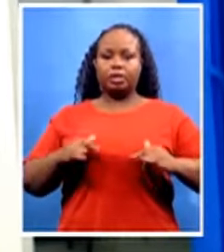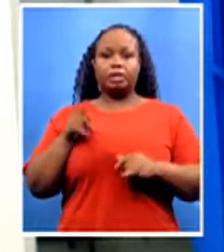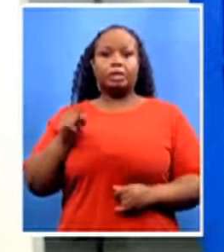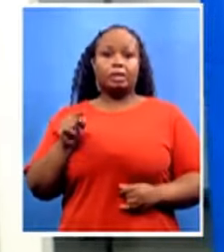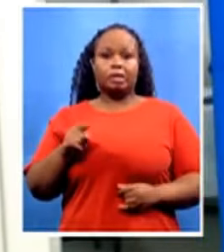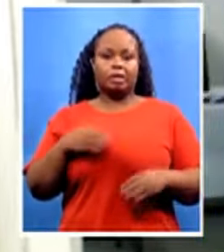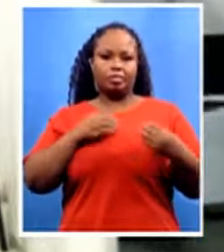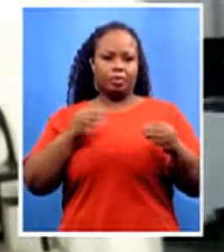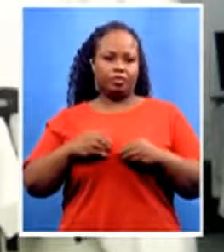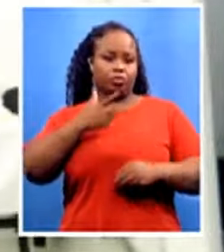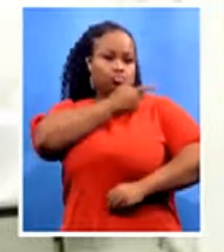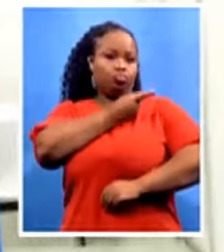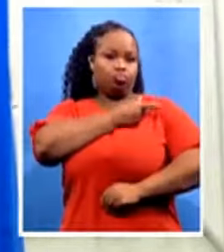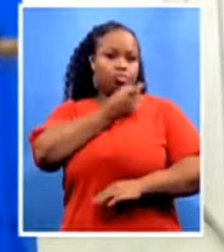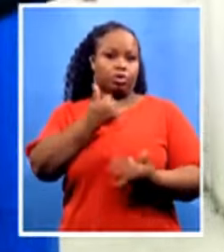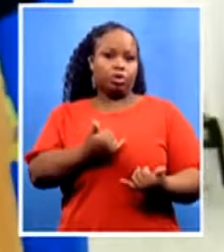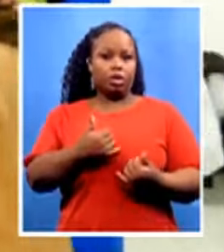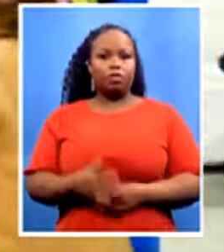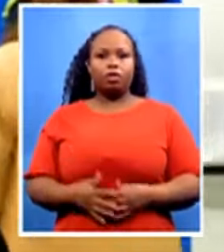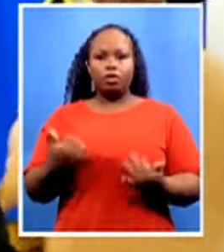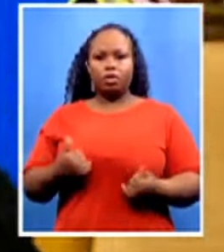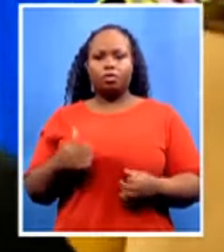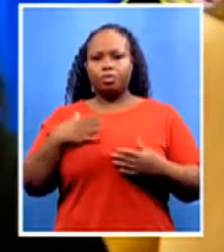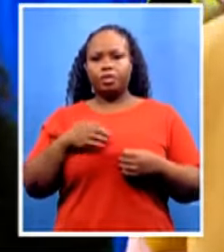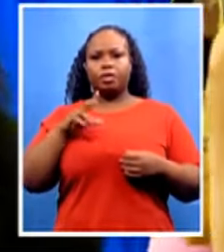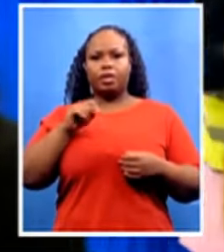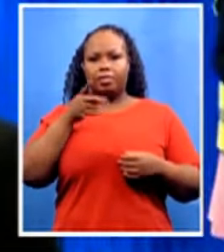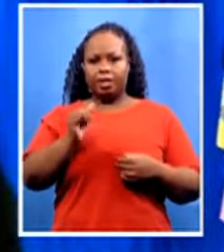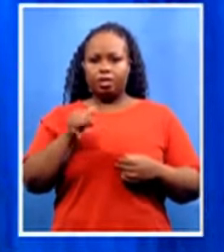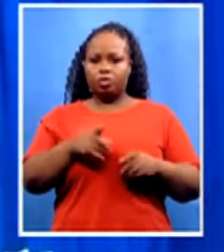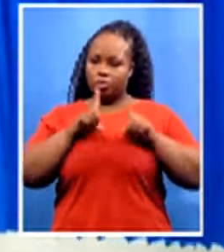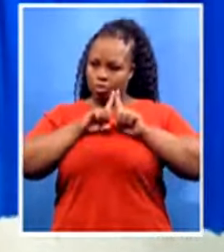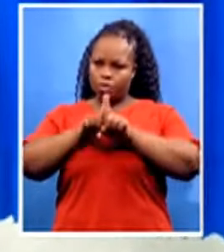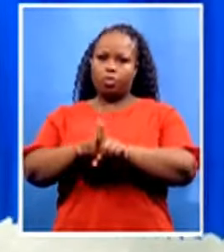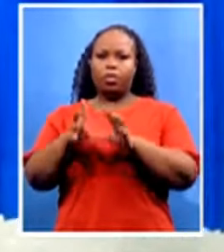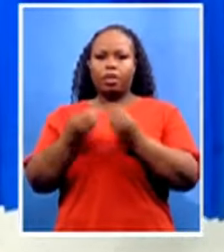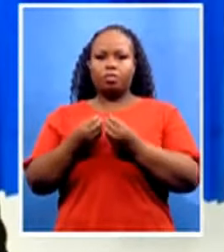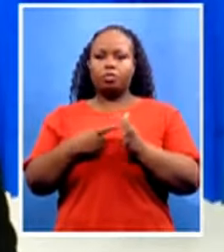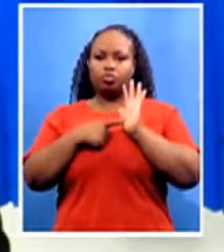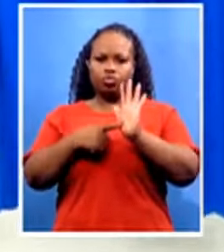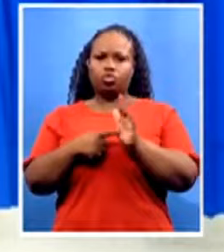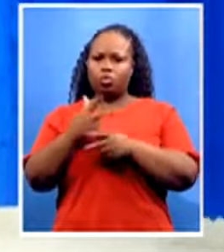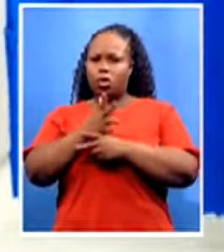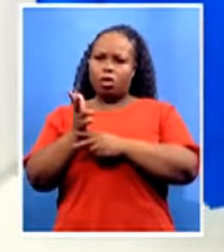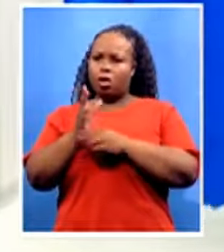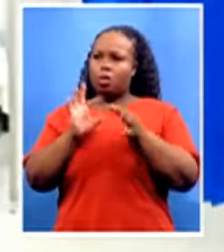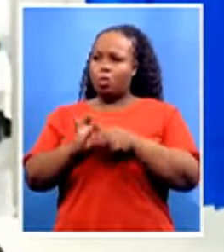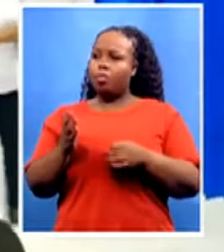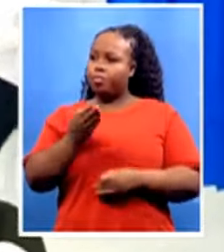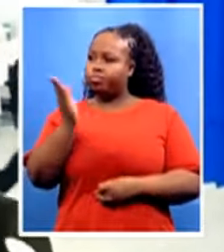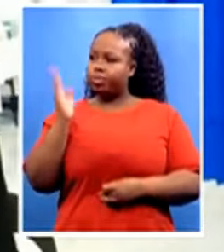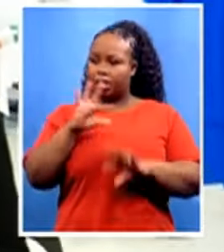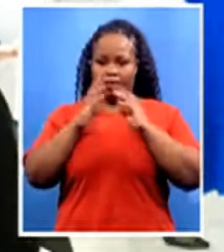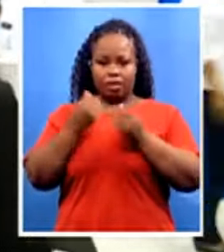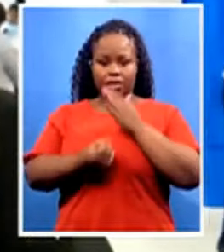the moment. I'm just going to ask Ndabi Kumala just to walk with me and show the viewers back at home the procedure that's currently happening here. So, Desiree, you